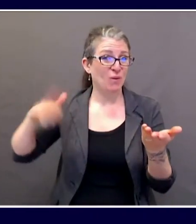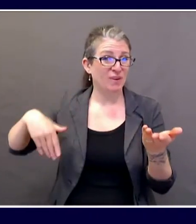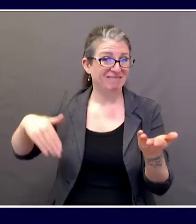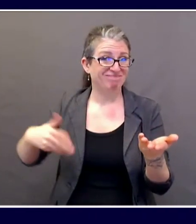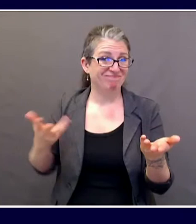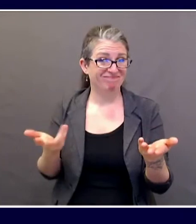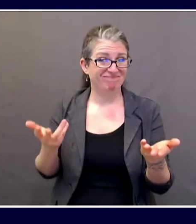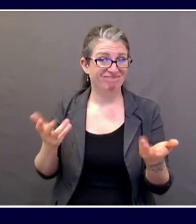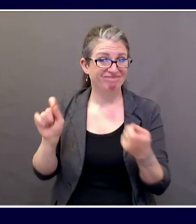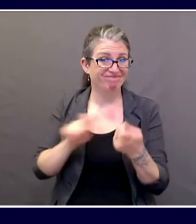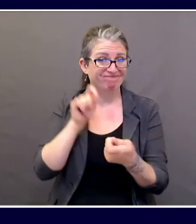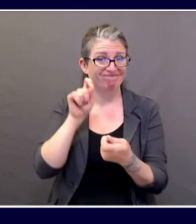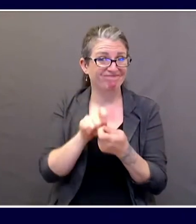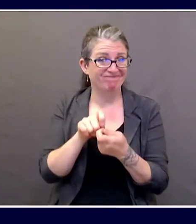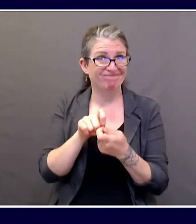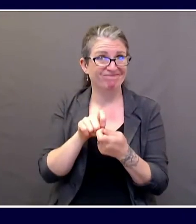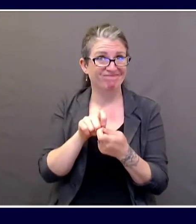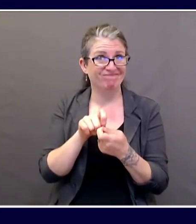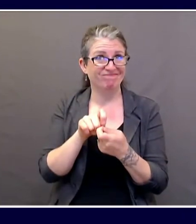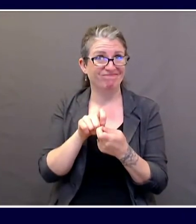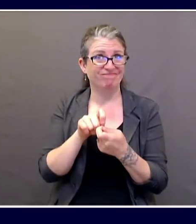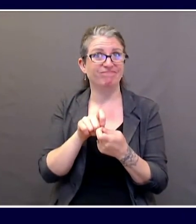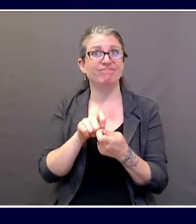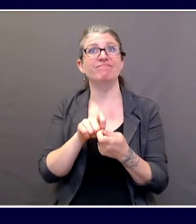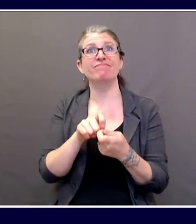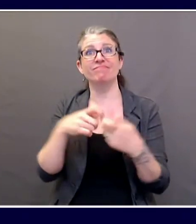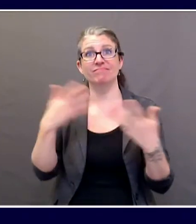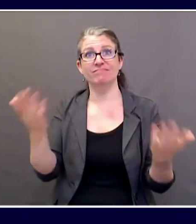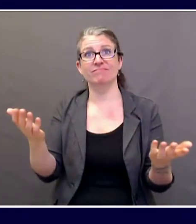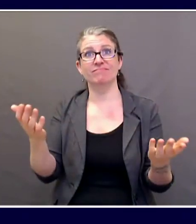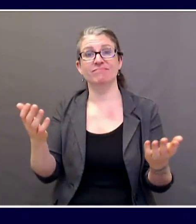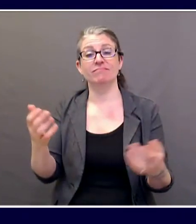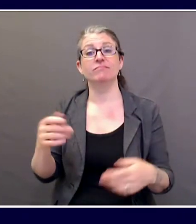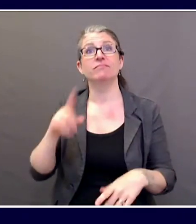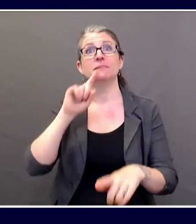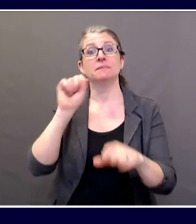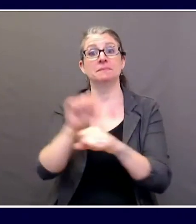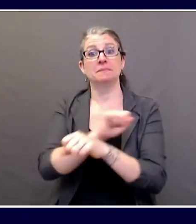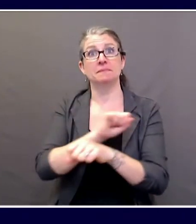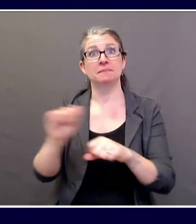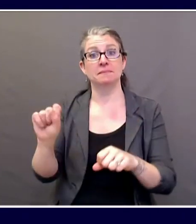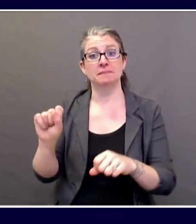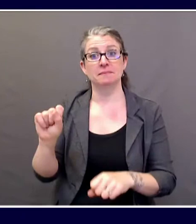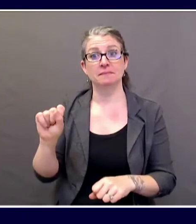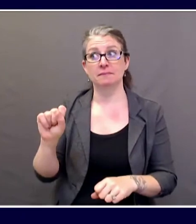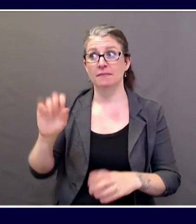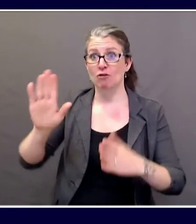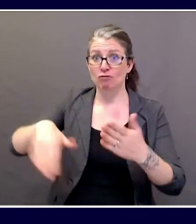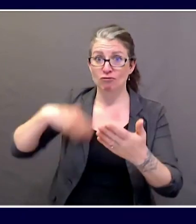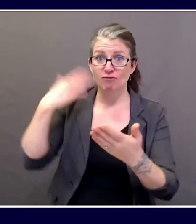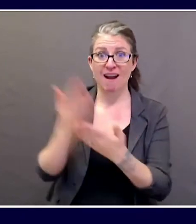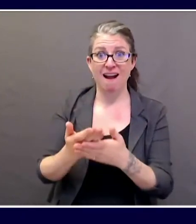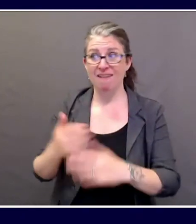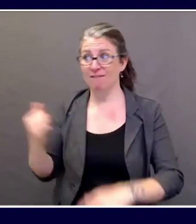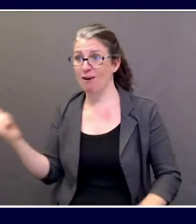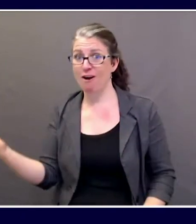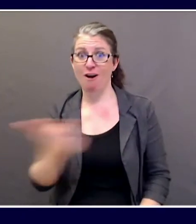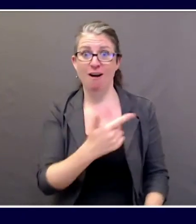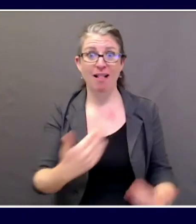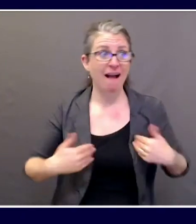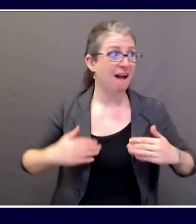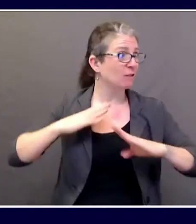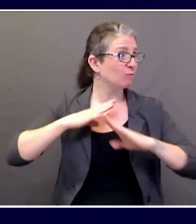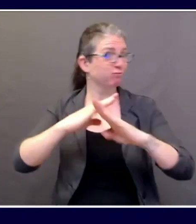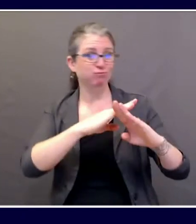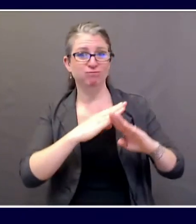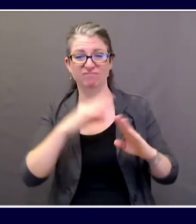this notion, Patrick, that when you get to whatever that threshold is, the disease in question just kind of falls by the wayside. But